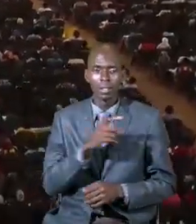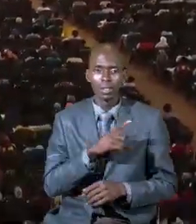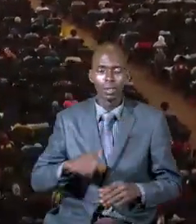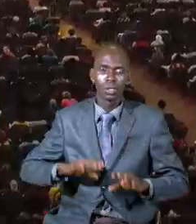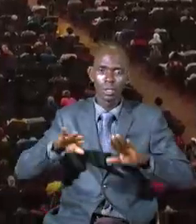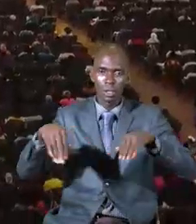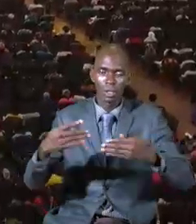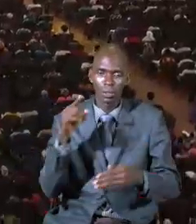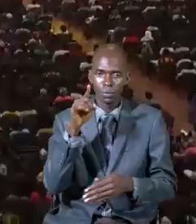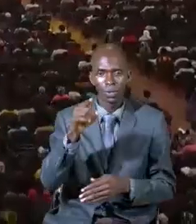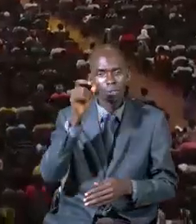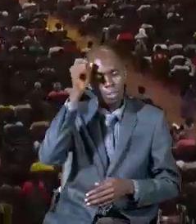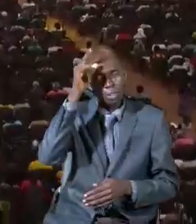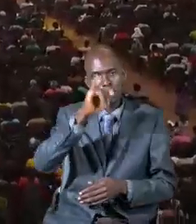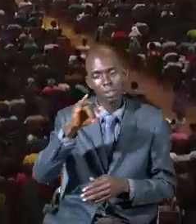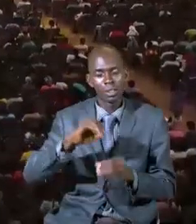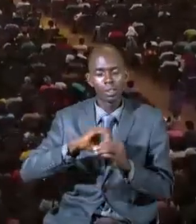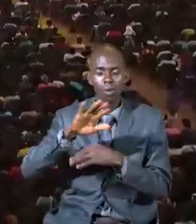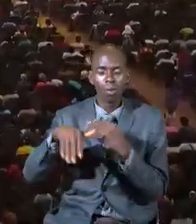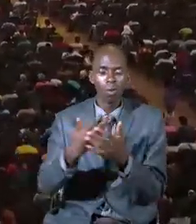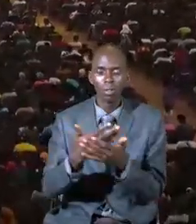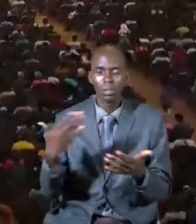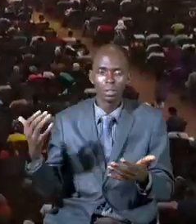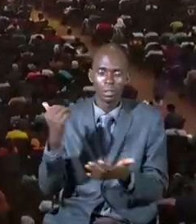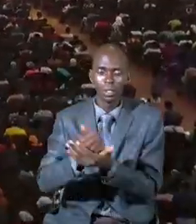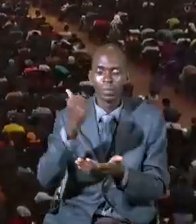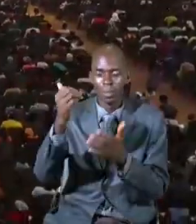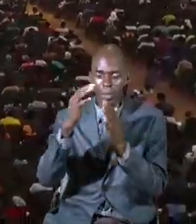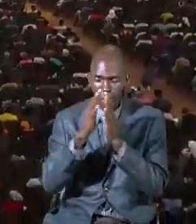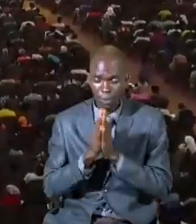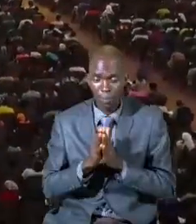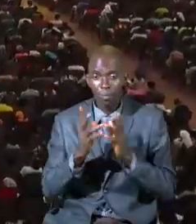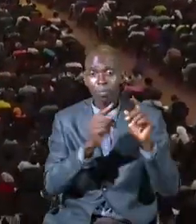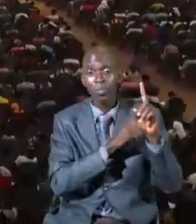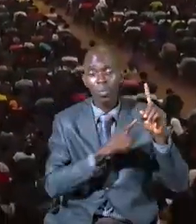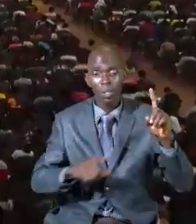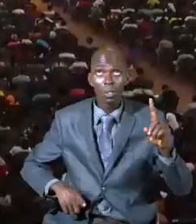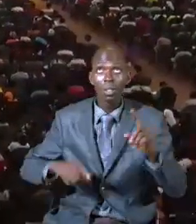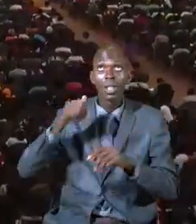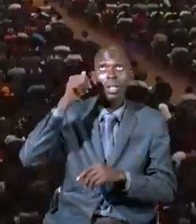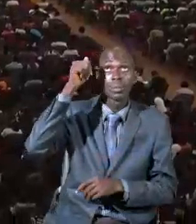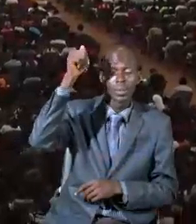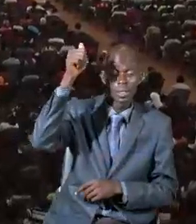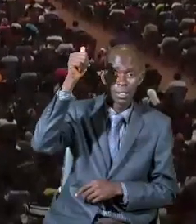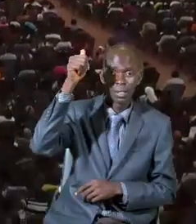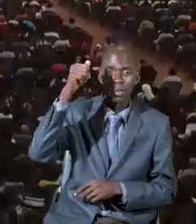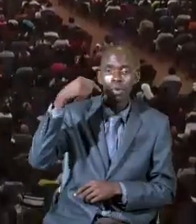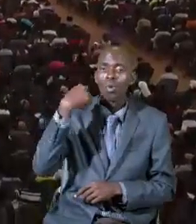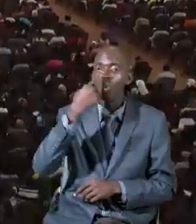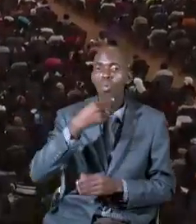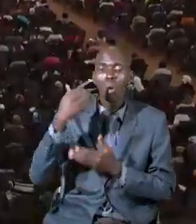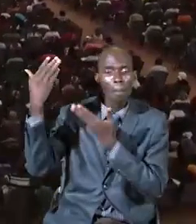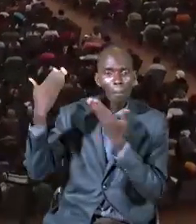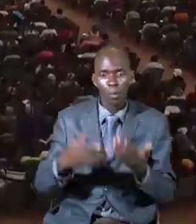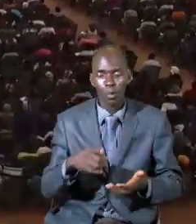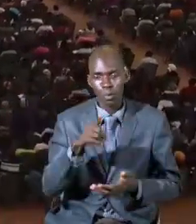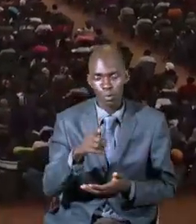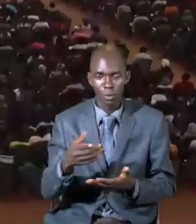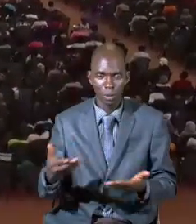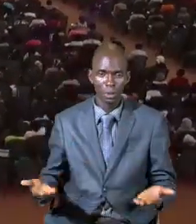things. The Lord himself, who brought you here, who organized this for